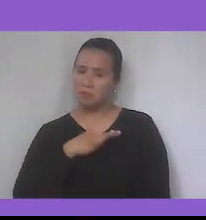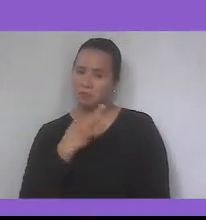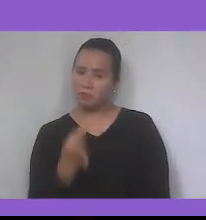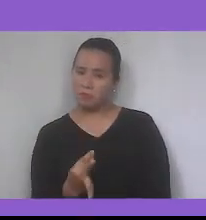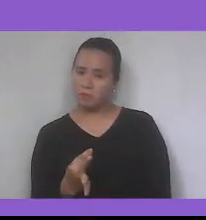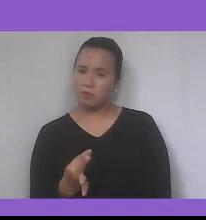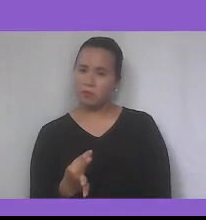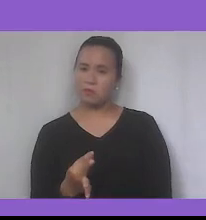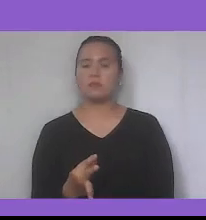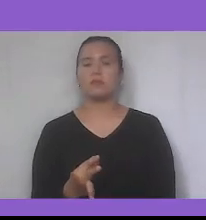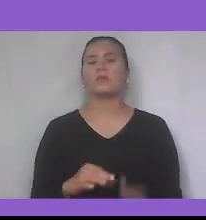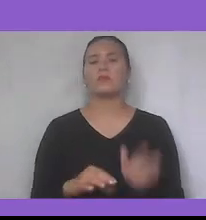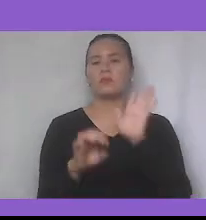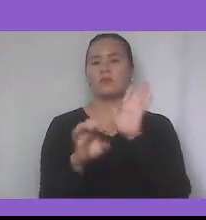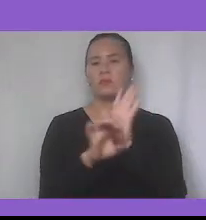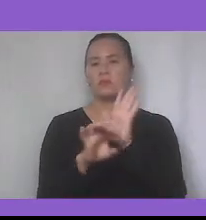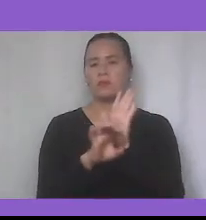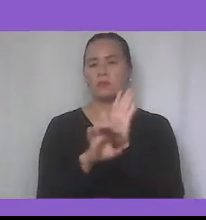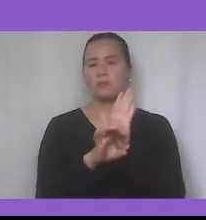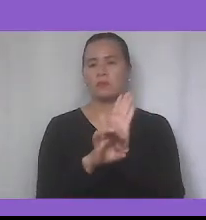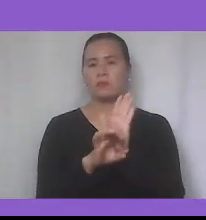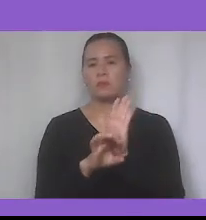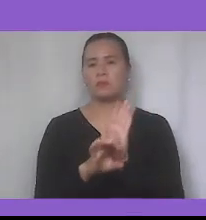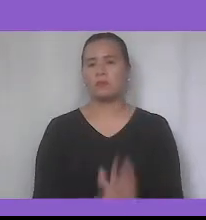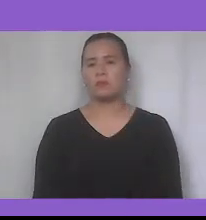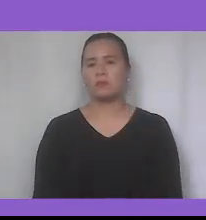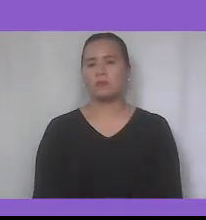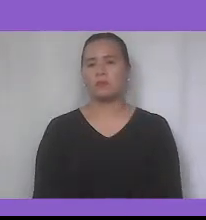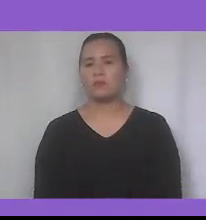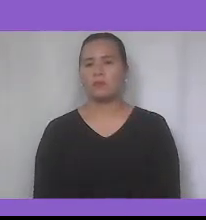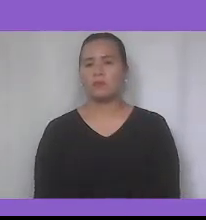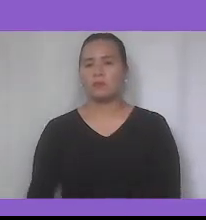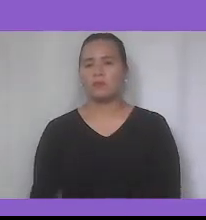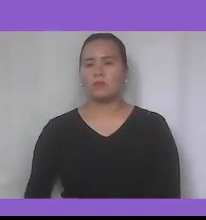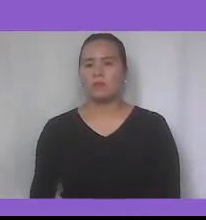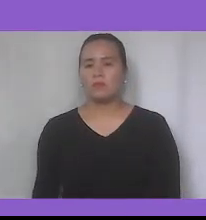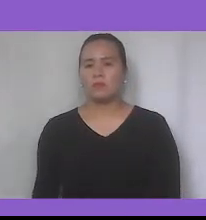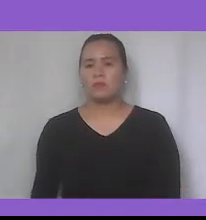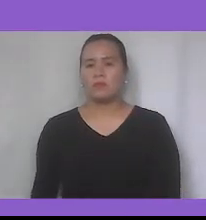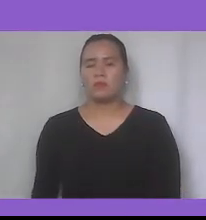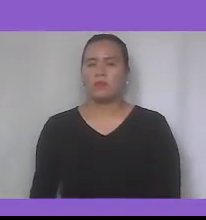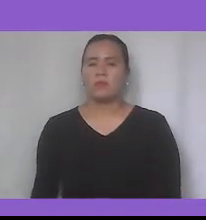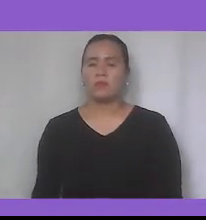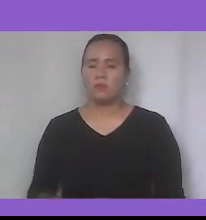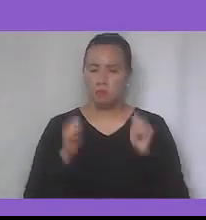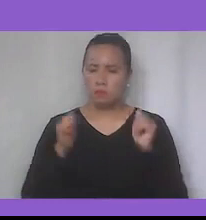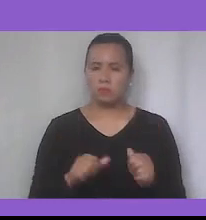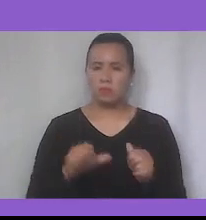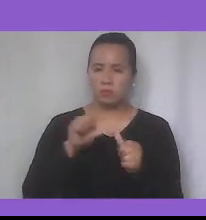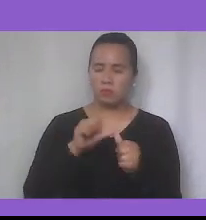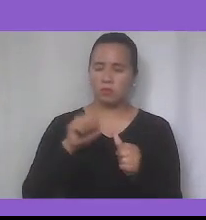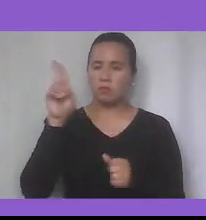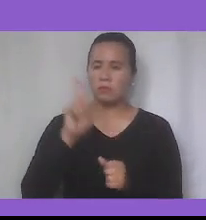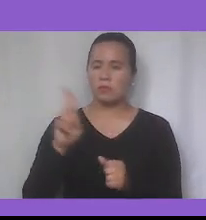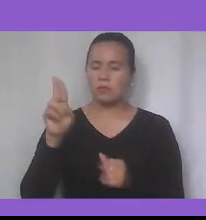And okay, so this is some formality example. Gamitin natin yung does not.